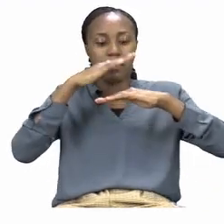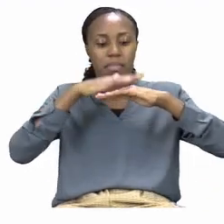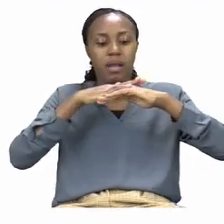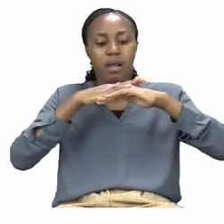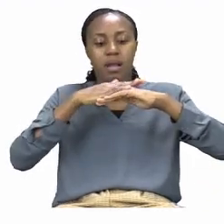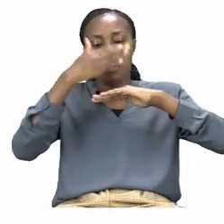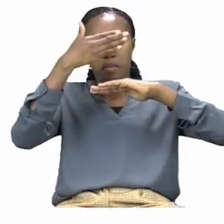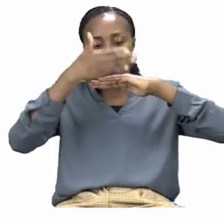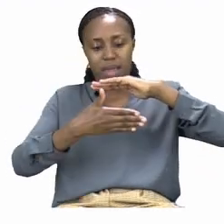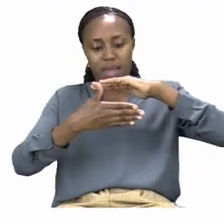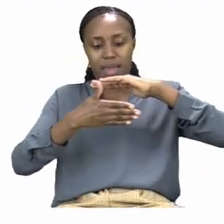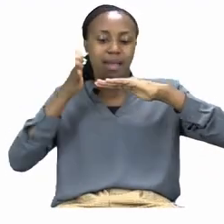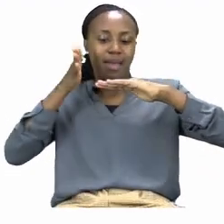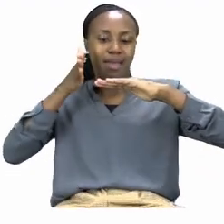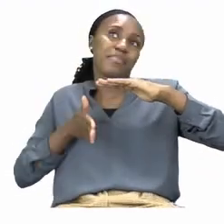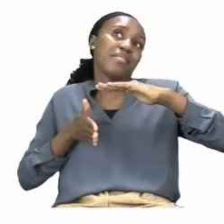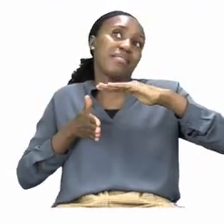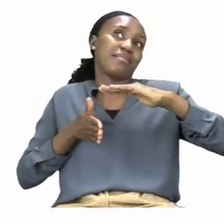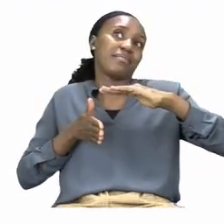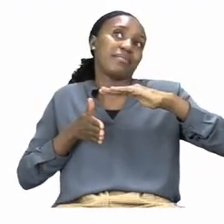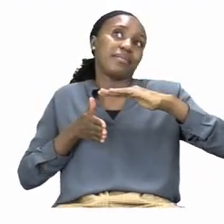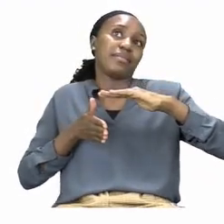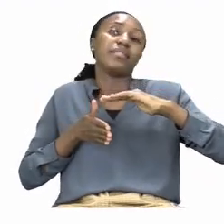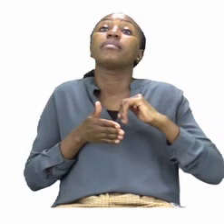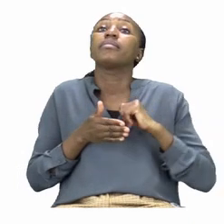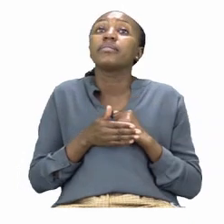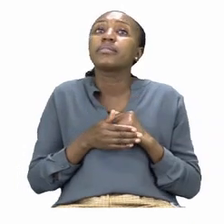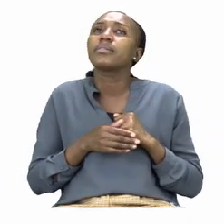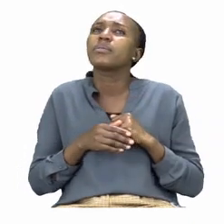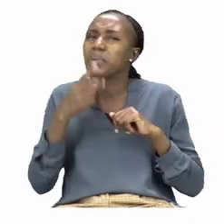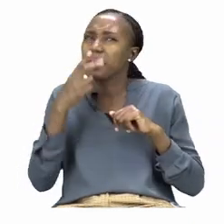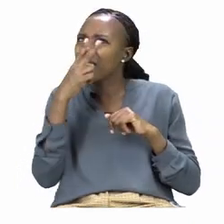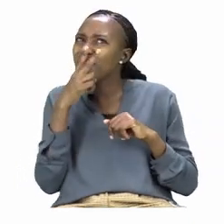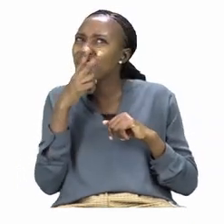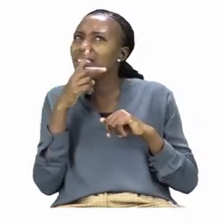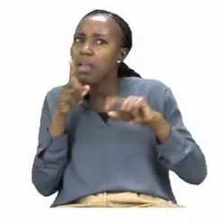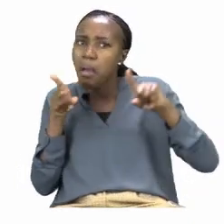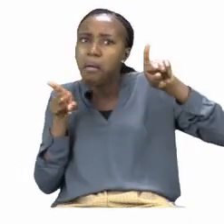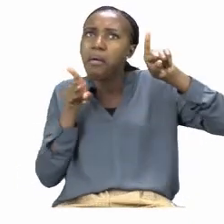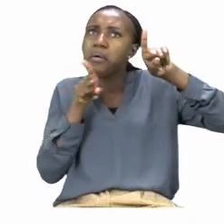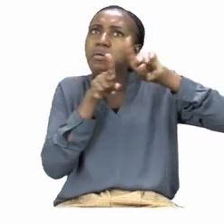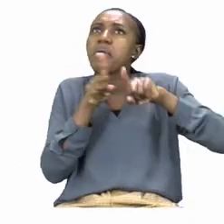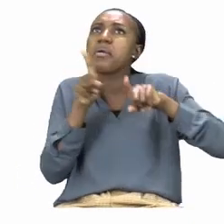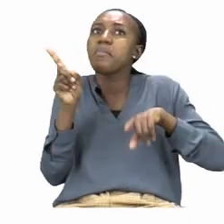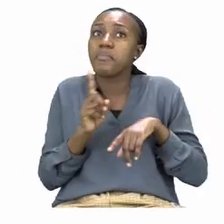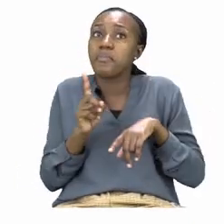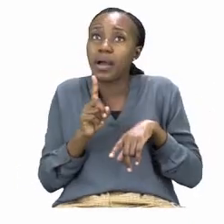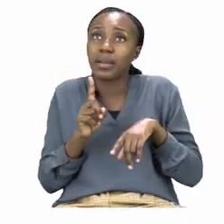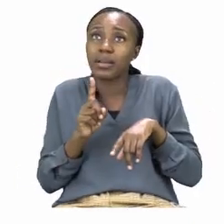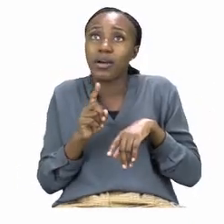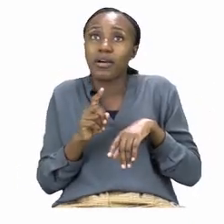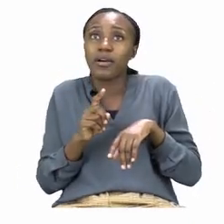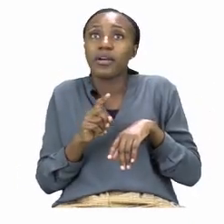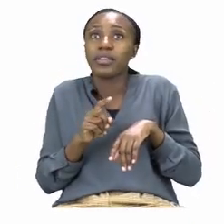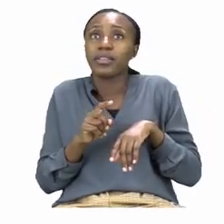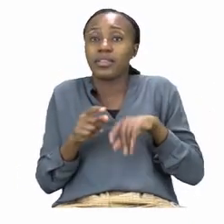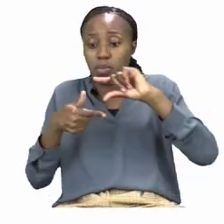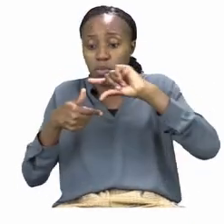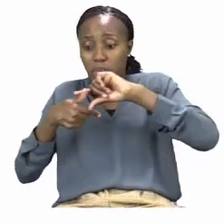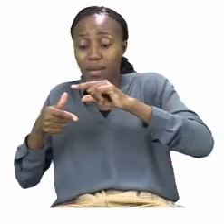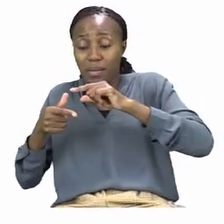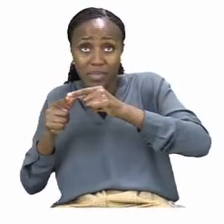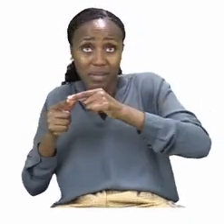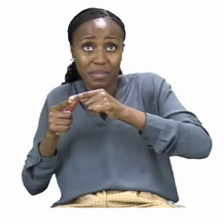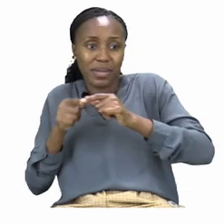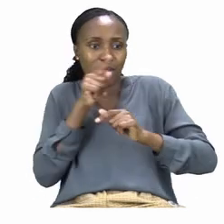there that you have to join the shapes to the 3D shape which it resembles. Okay, now on the